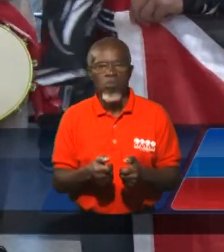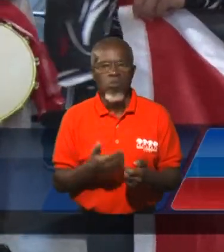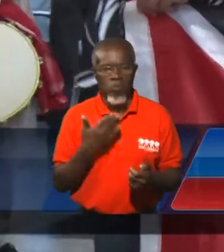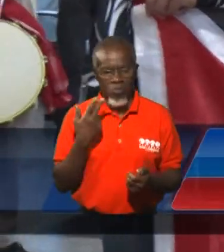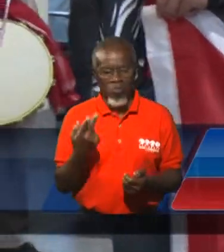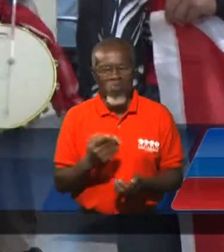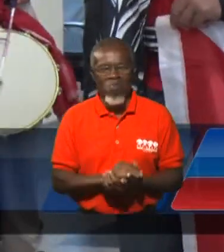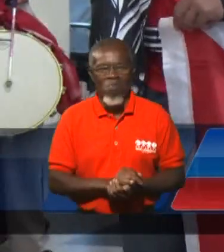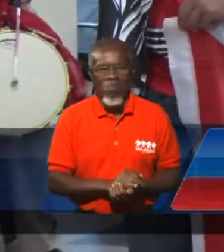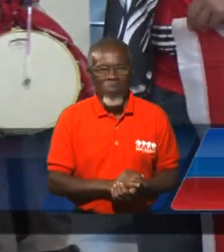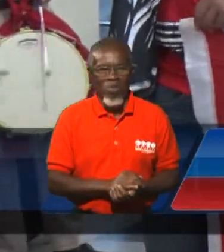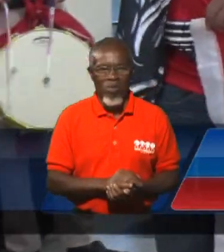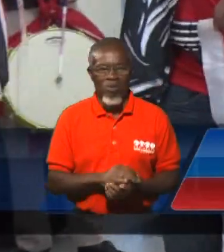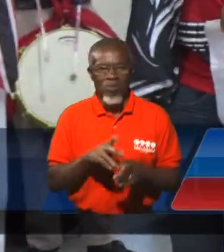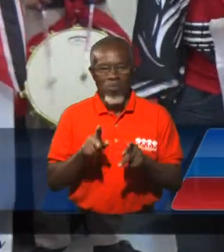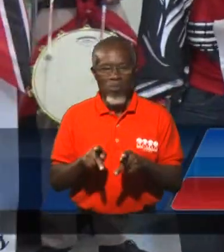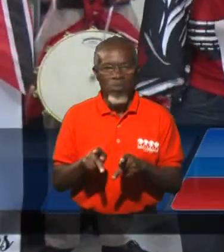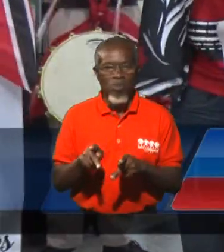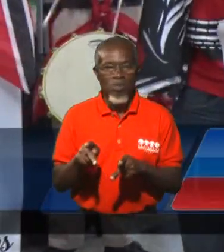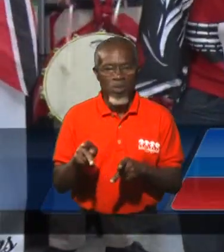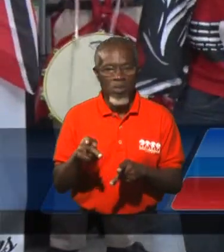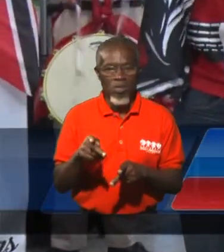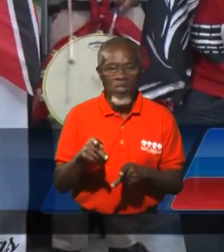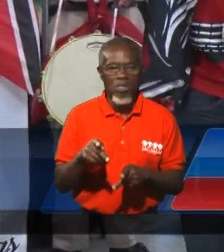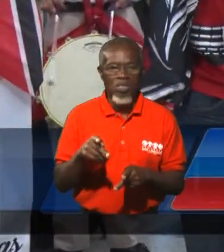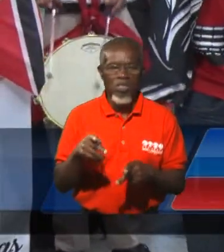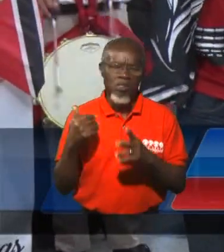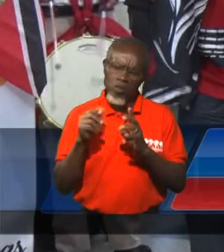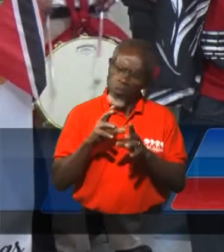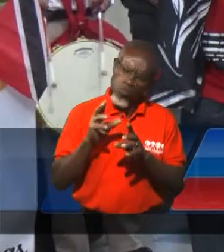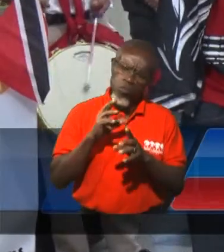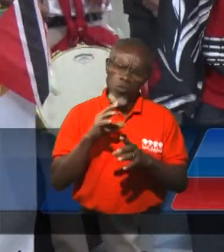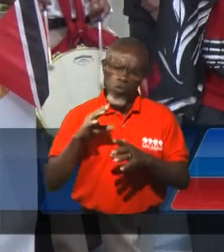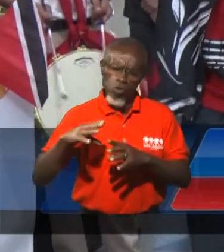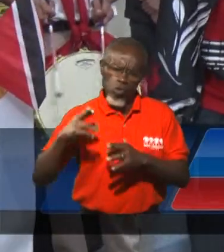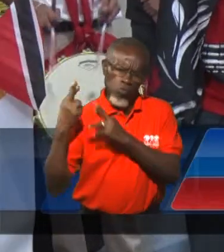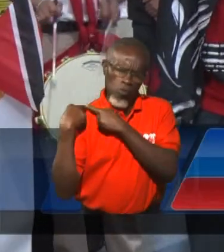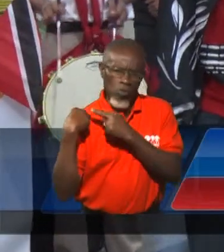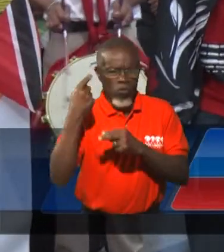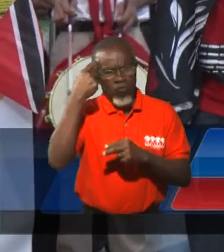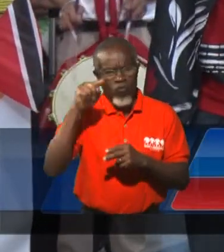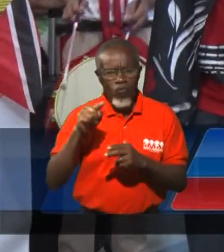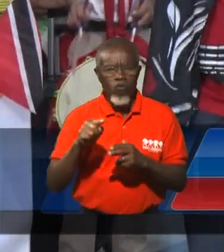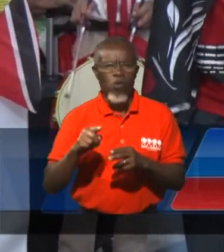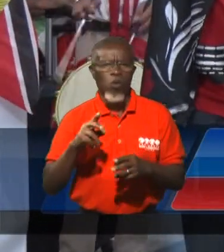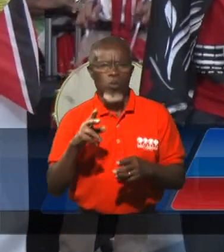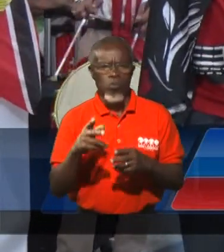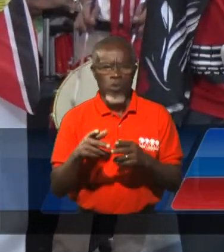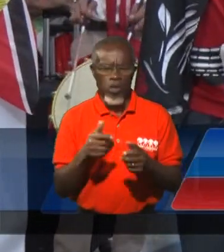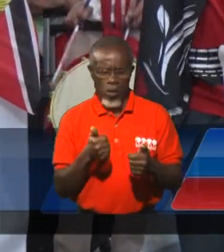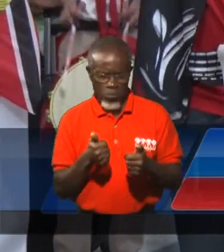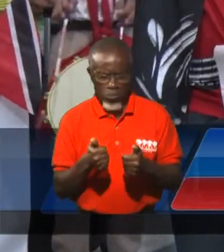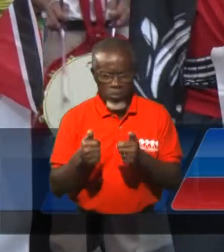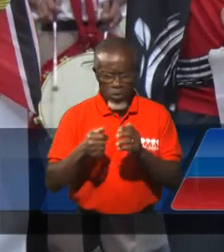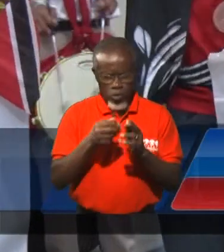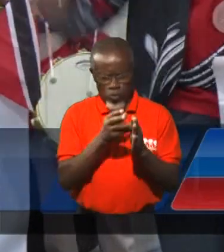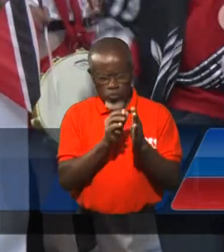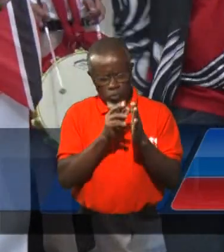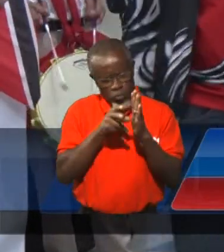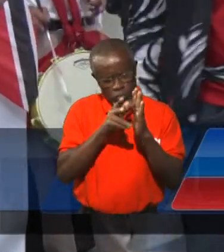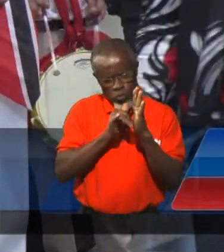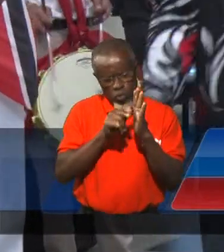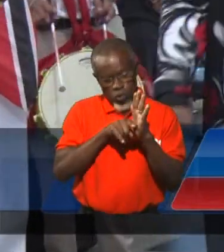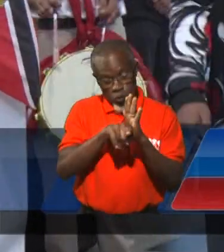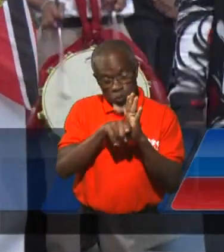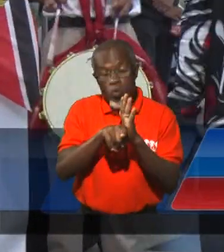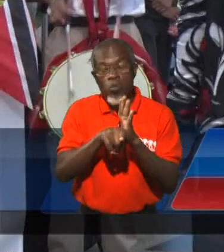media for the team and the human player for the robotics challenge, it was nerve-wracking at the start as the pressure was immense,